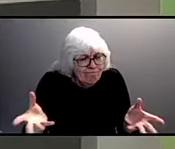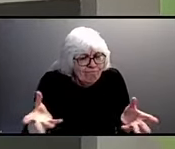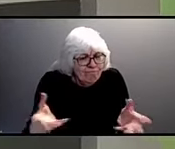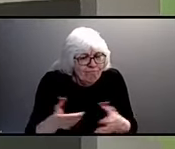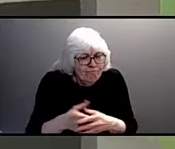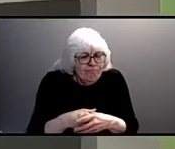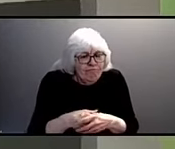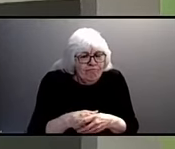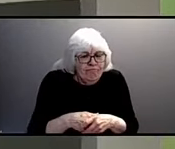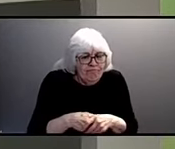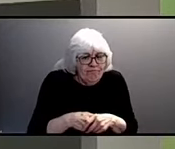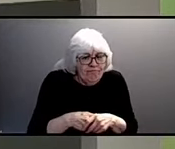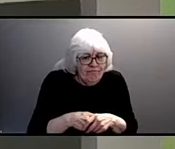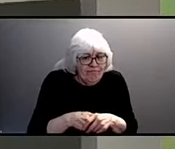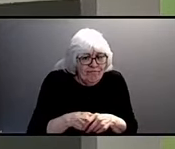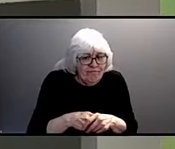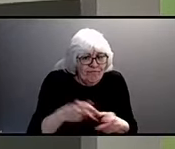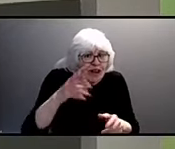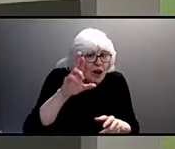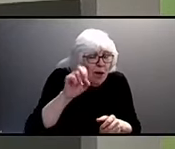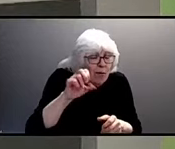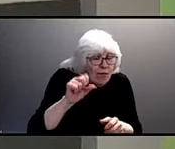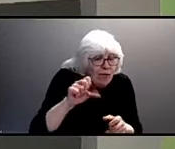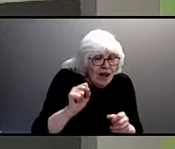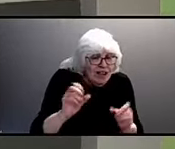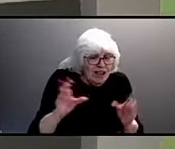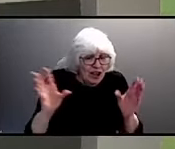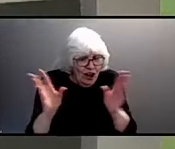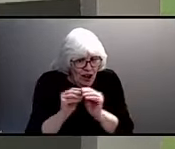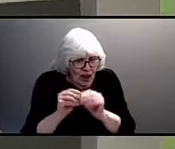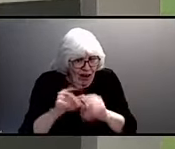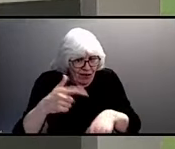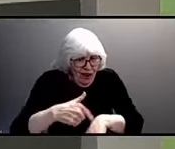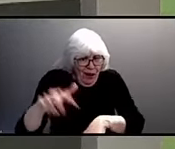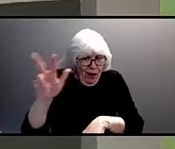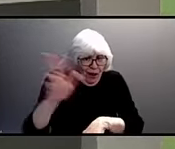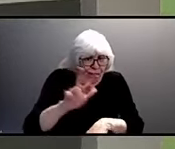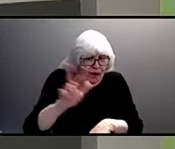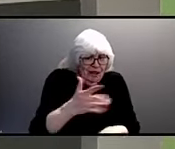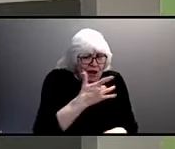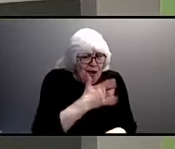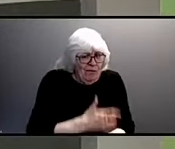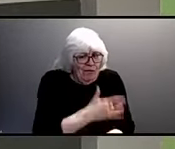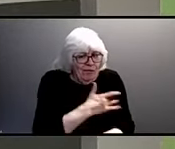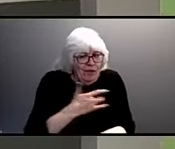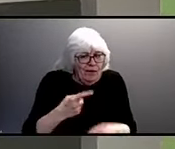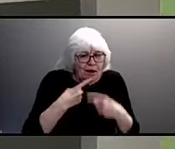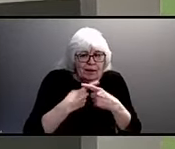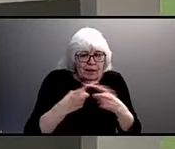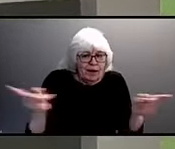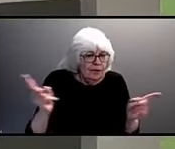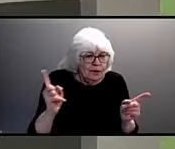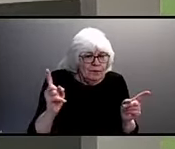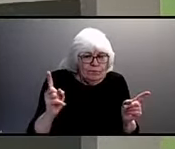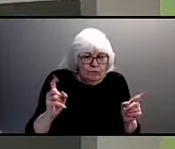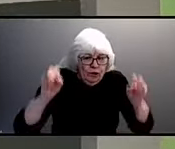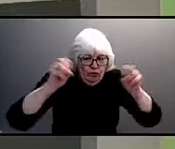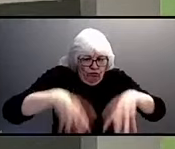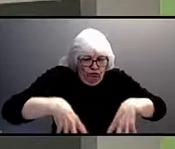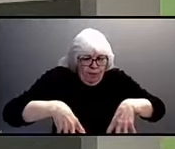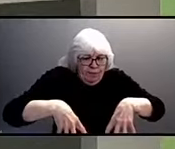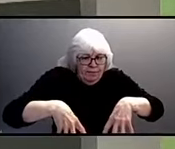the press conference that was originally scheduled for 3 o'clock by the province, they've announced that that is not moving forward. Is that correct? So just people are aware. What's that? We'll back